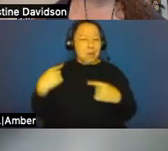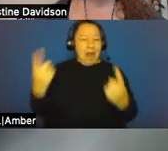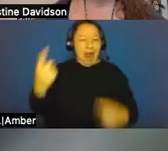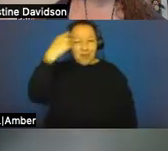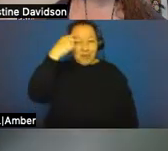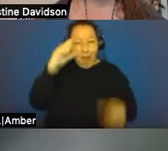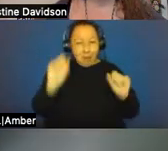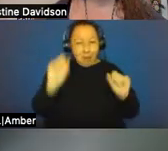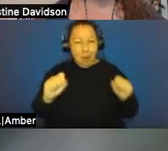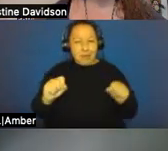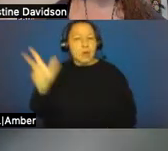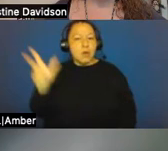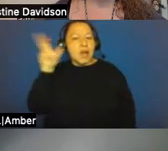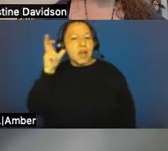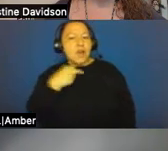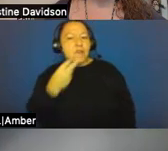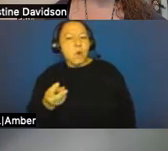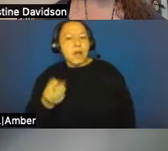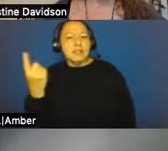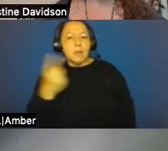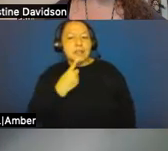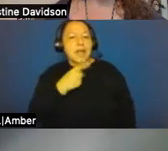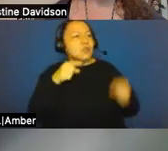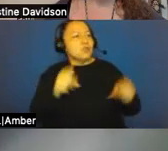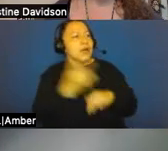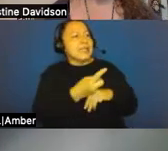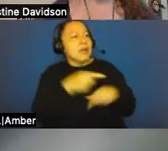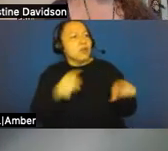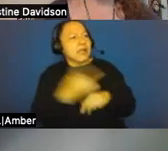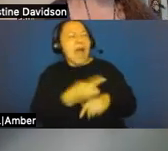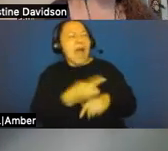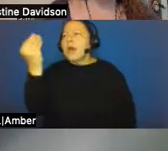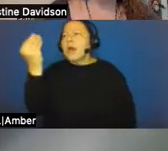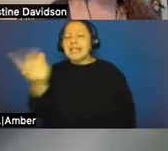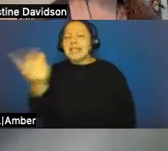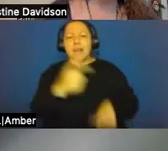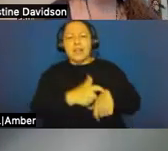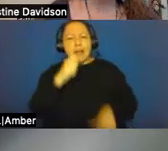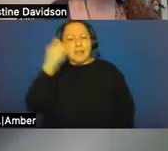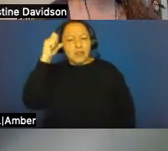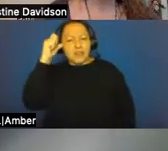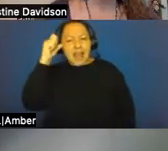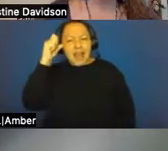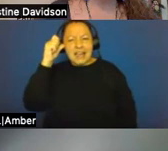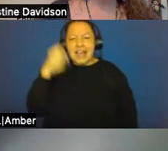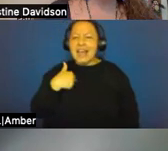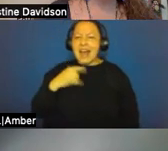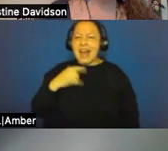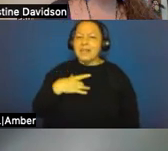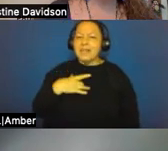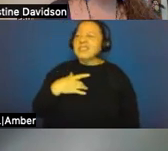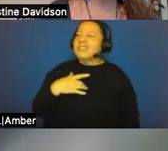today? Oh. You mean today? Because I was outside several times throughout yesterday, and it was just like, it's kind of.